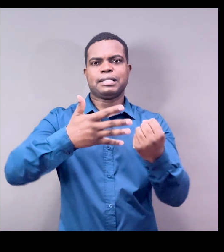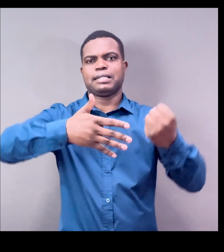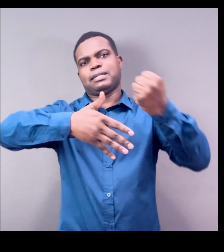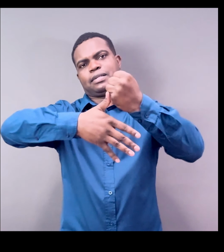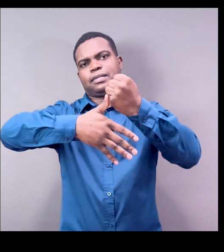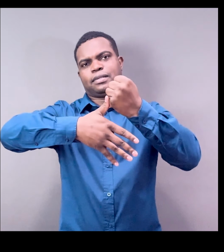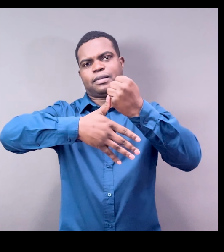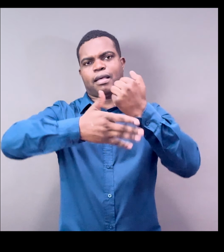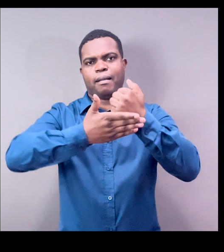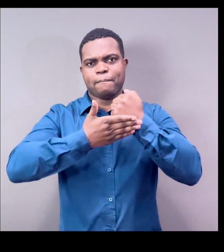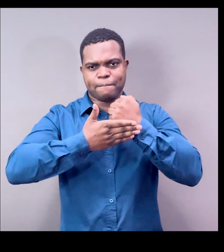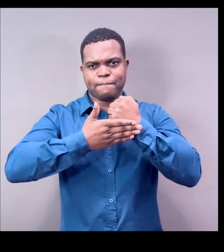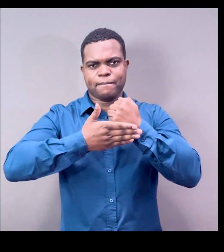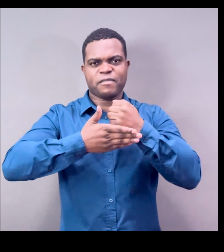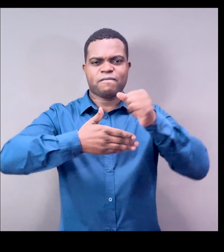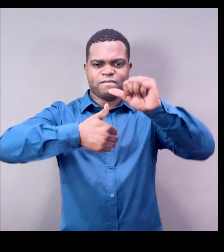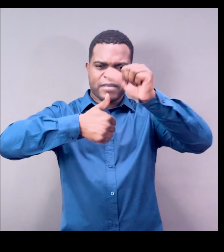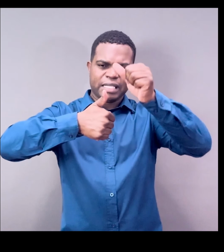plot out the